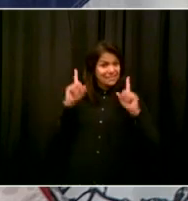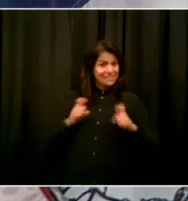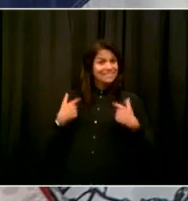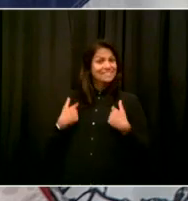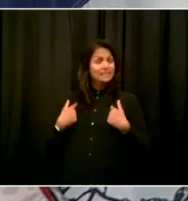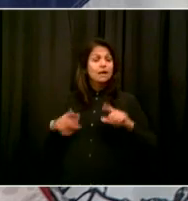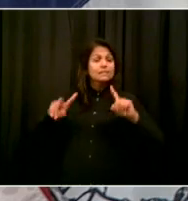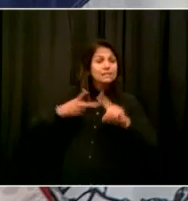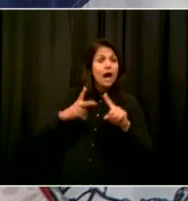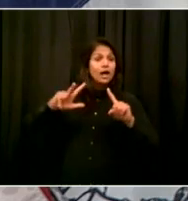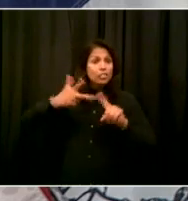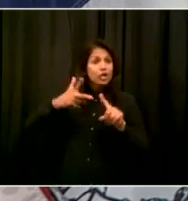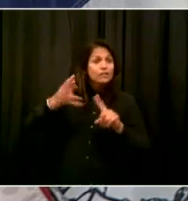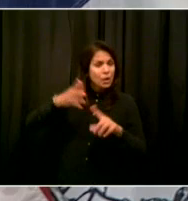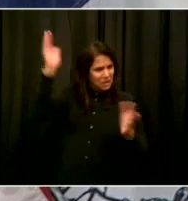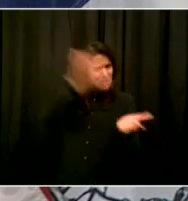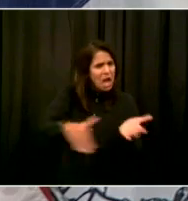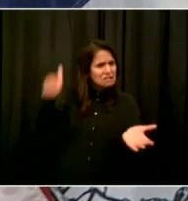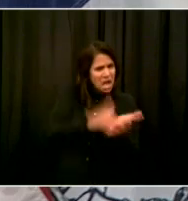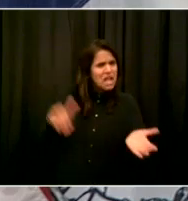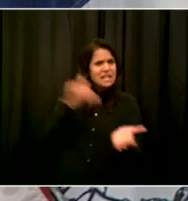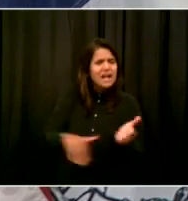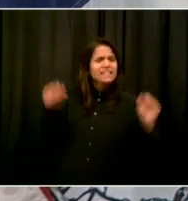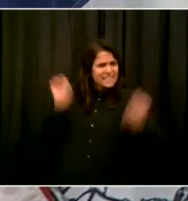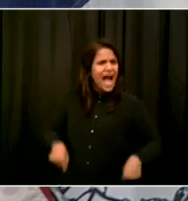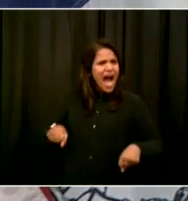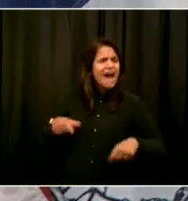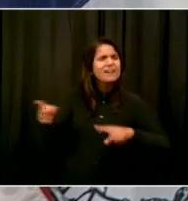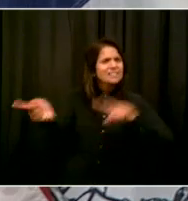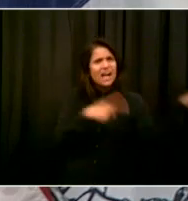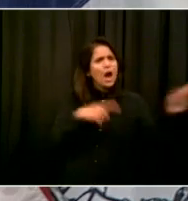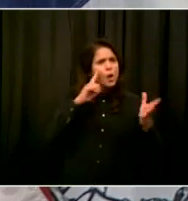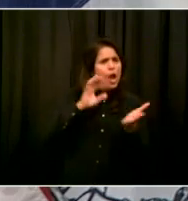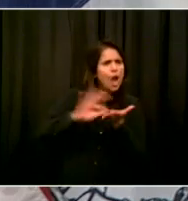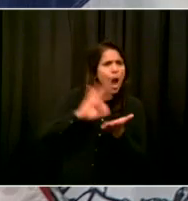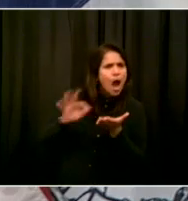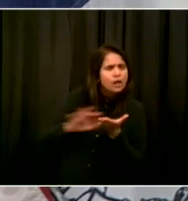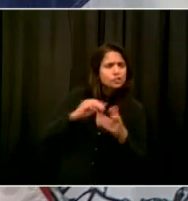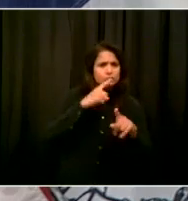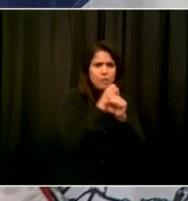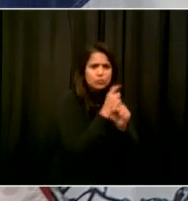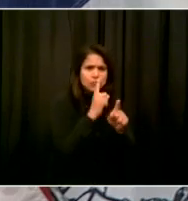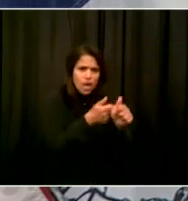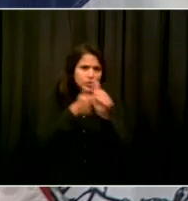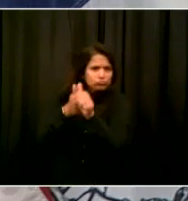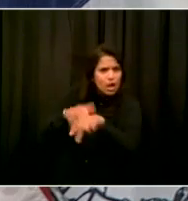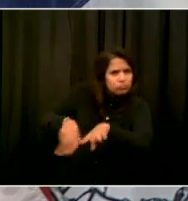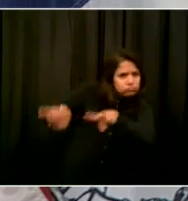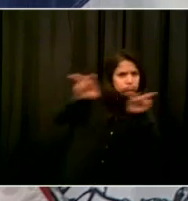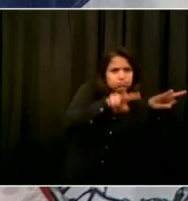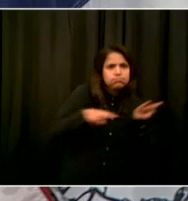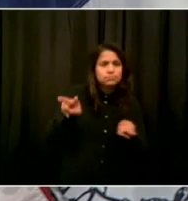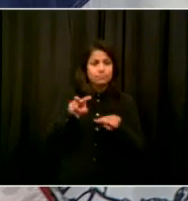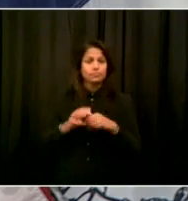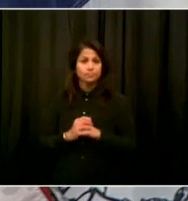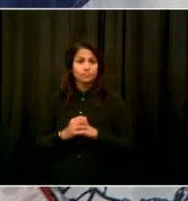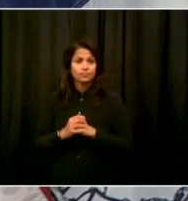can stop this second wave. So if you want to know what you can do, go out there and get tested. All right,